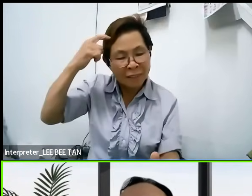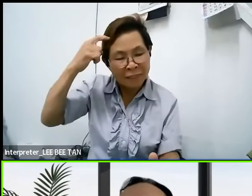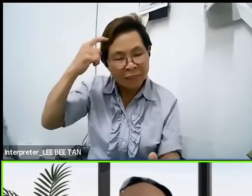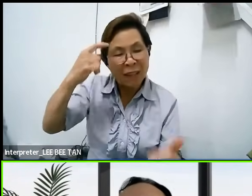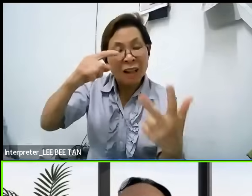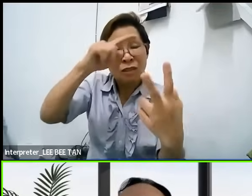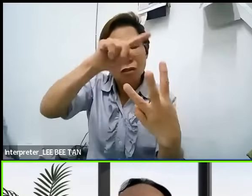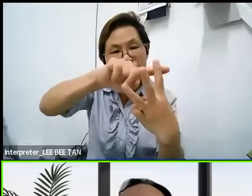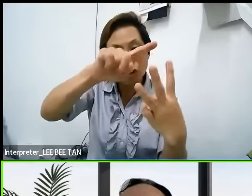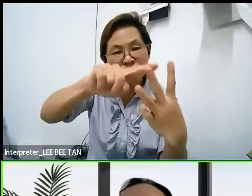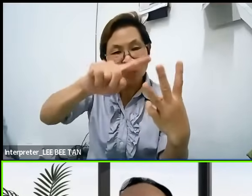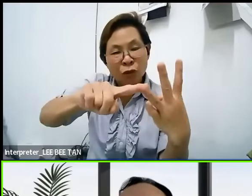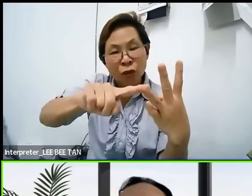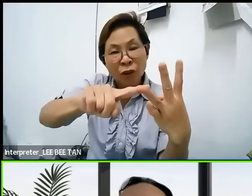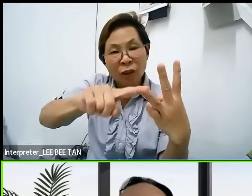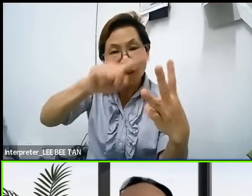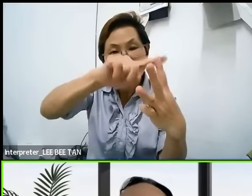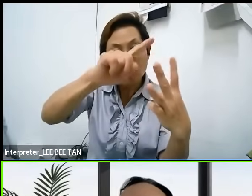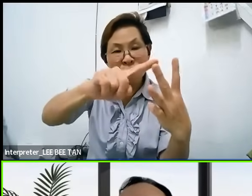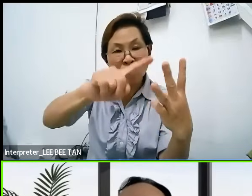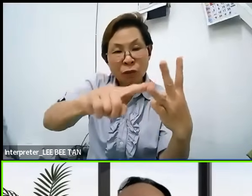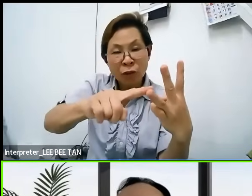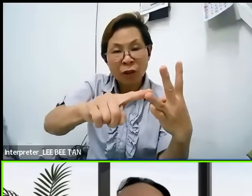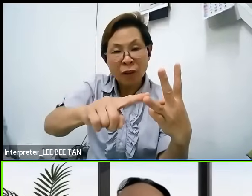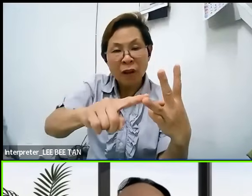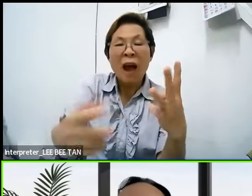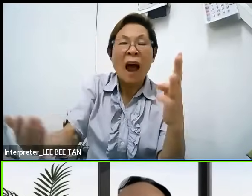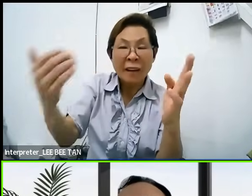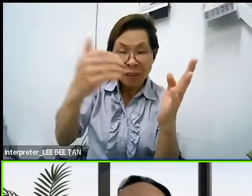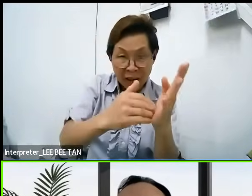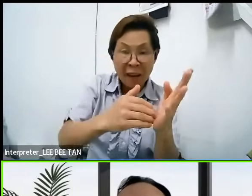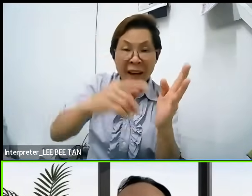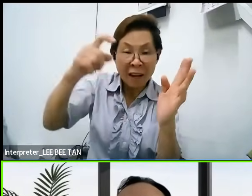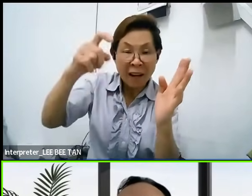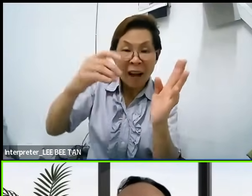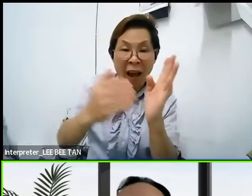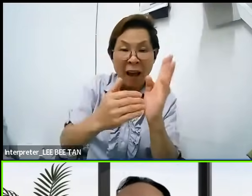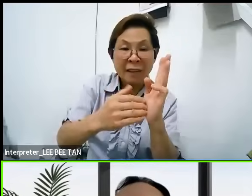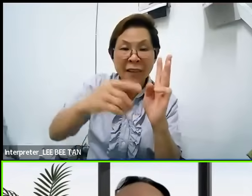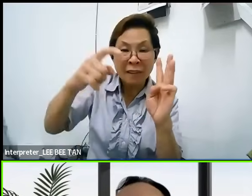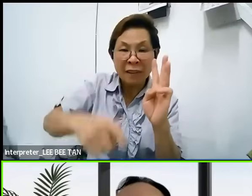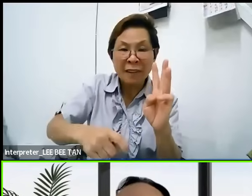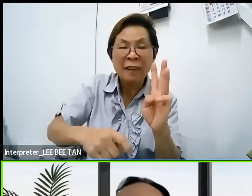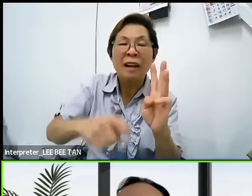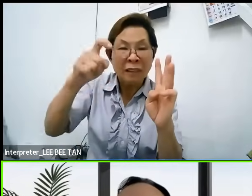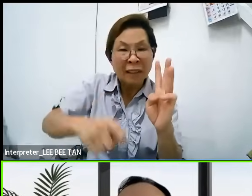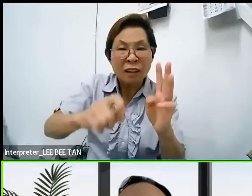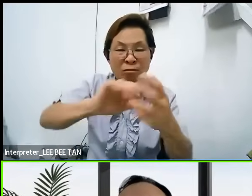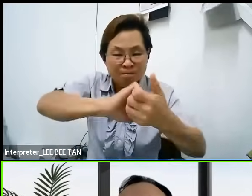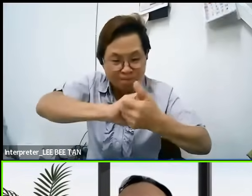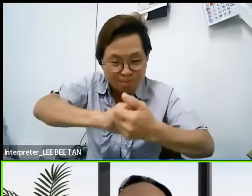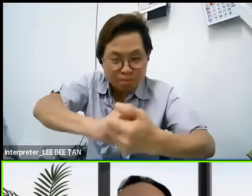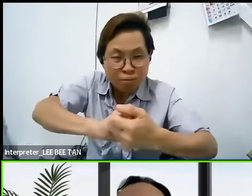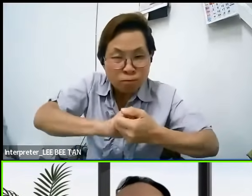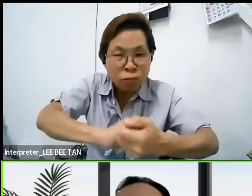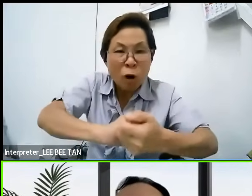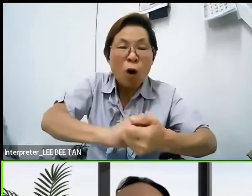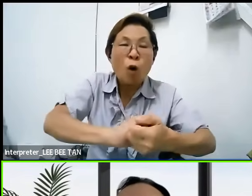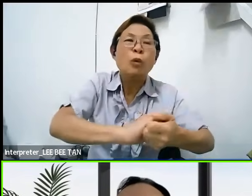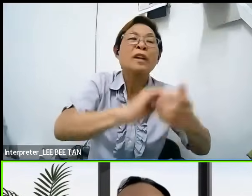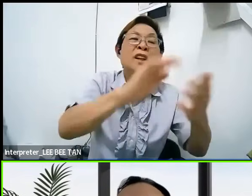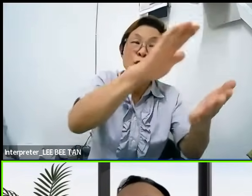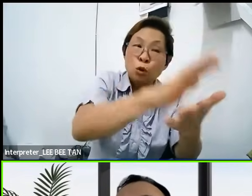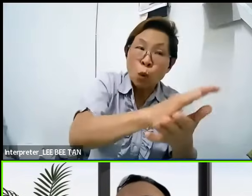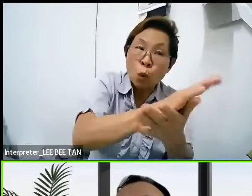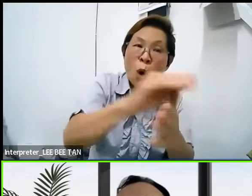domain. It's very important, and again, it needs you know, close collaborations among stakeholders,